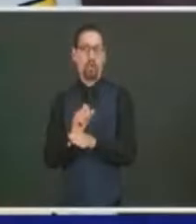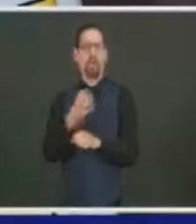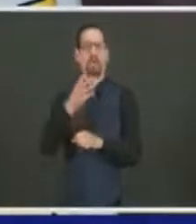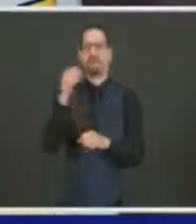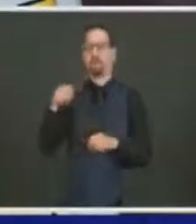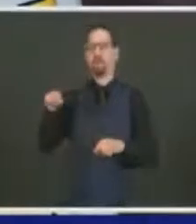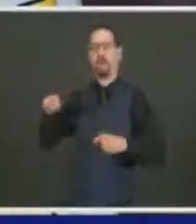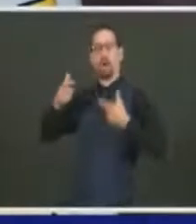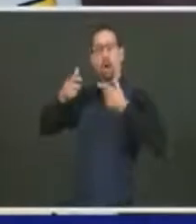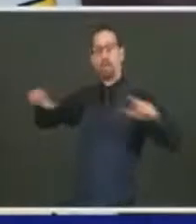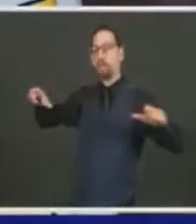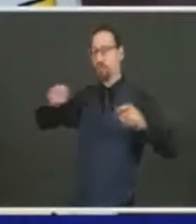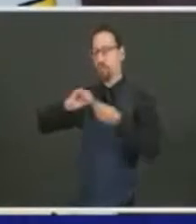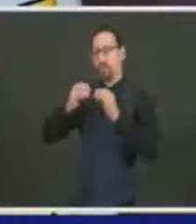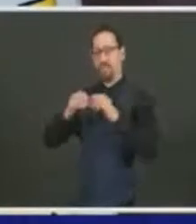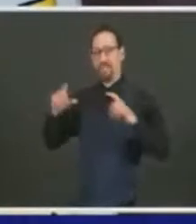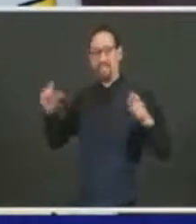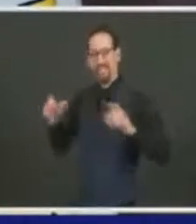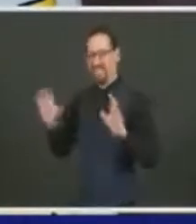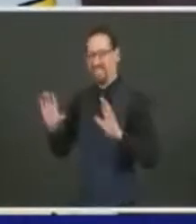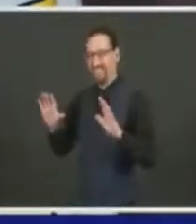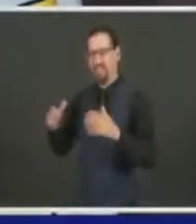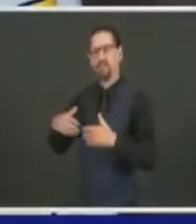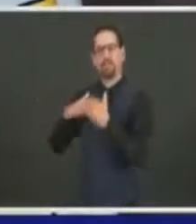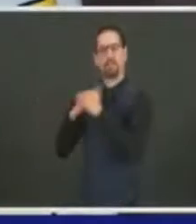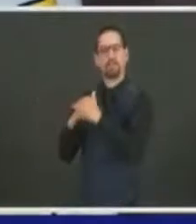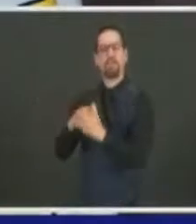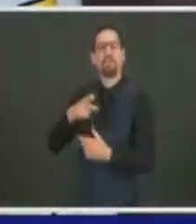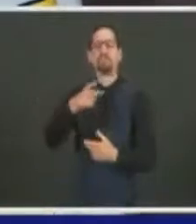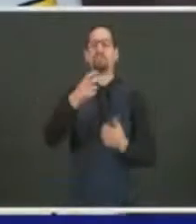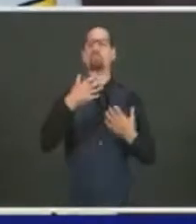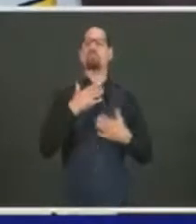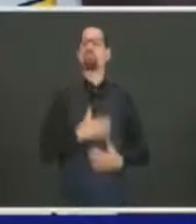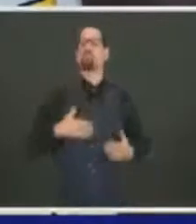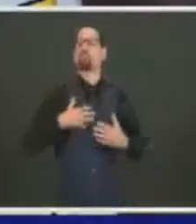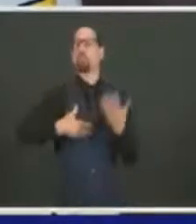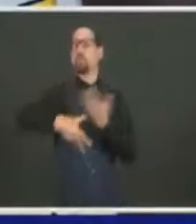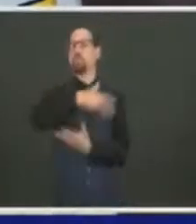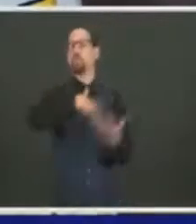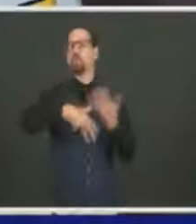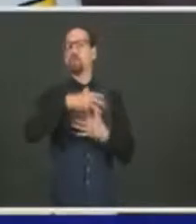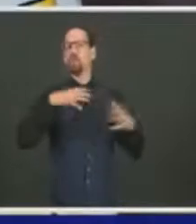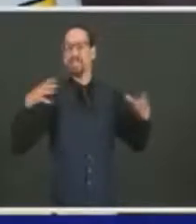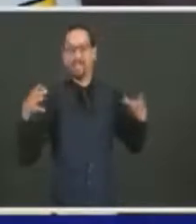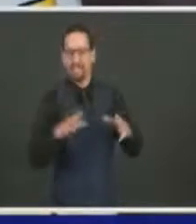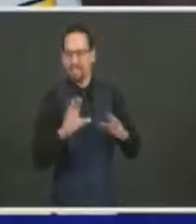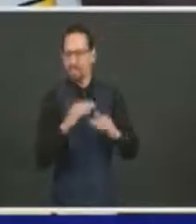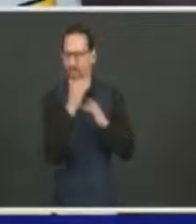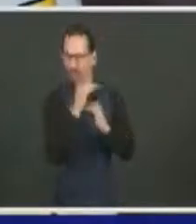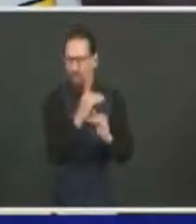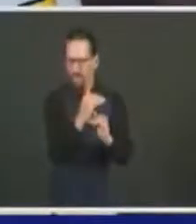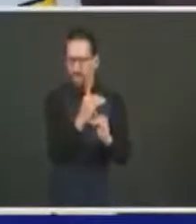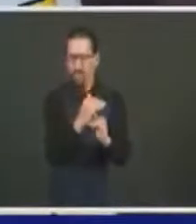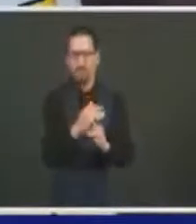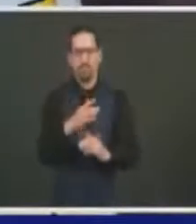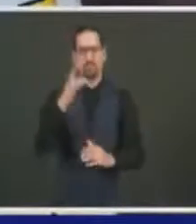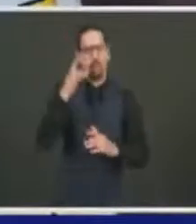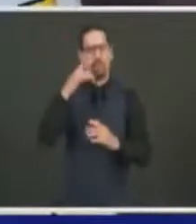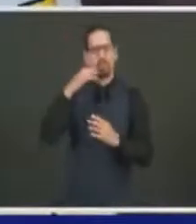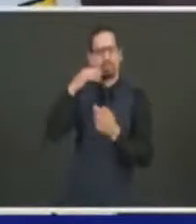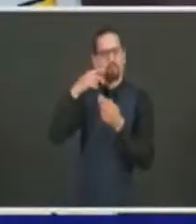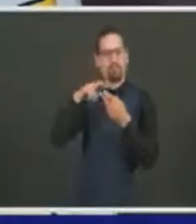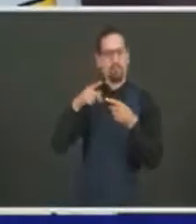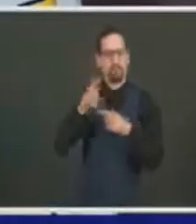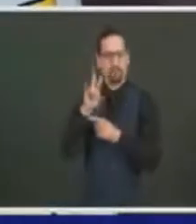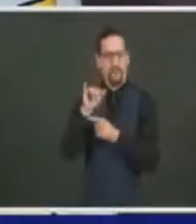gatherings and particularly social gatherings, because we know that's where the disease thrives, and